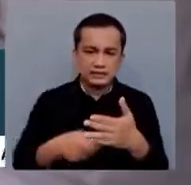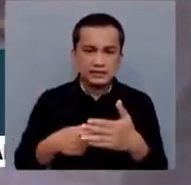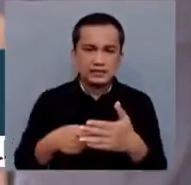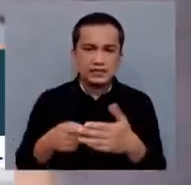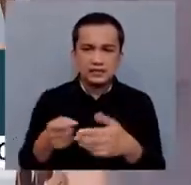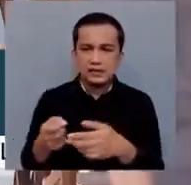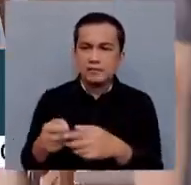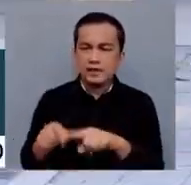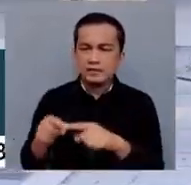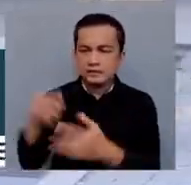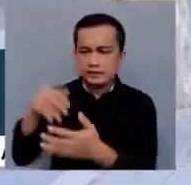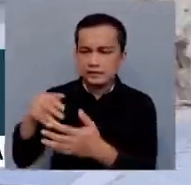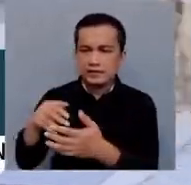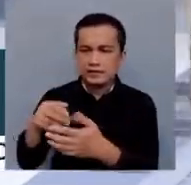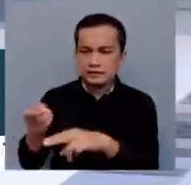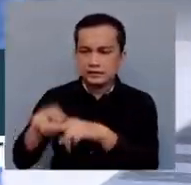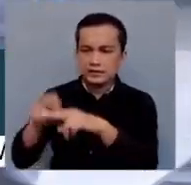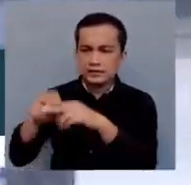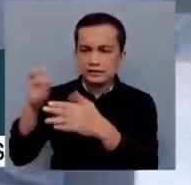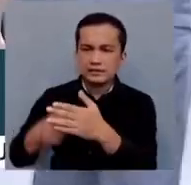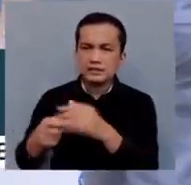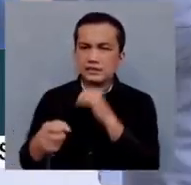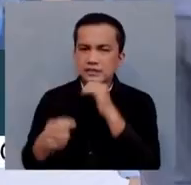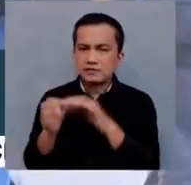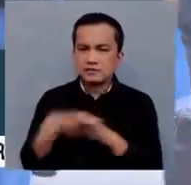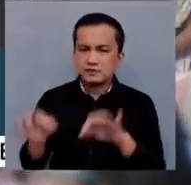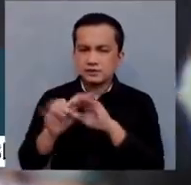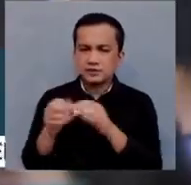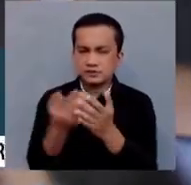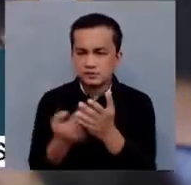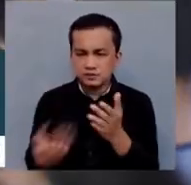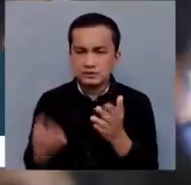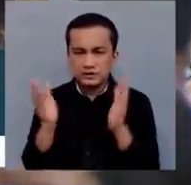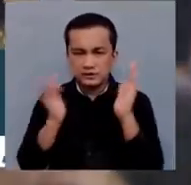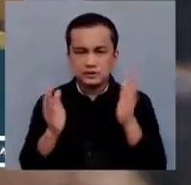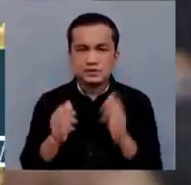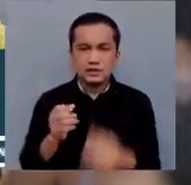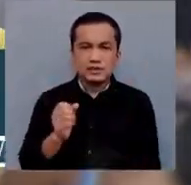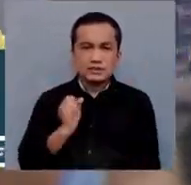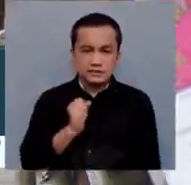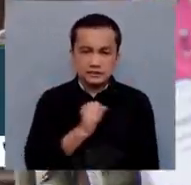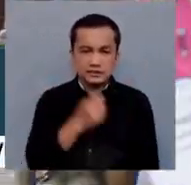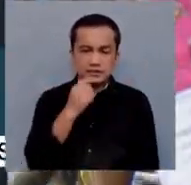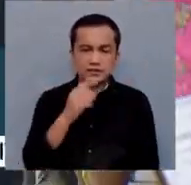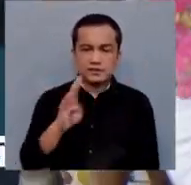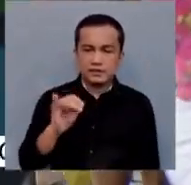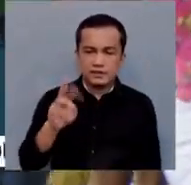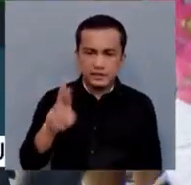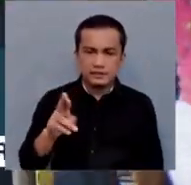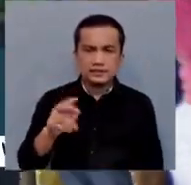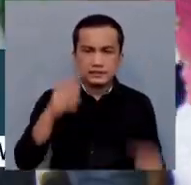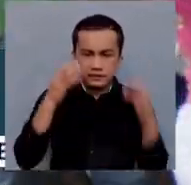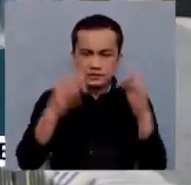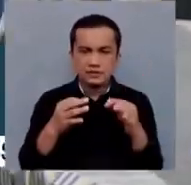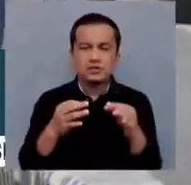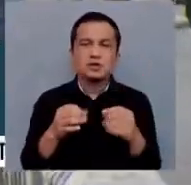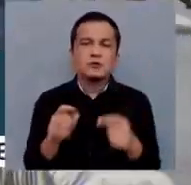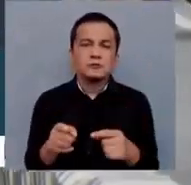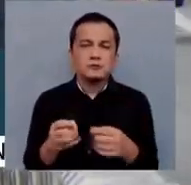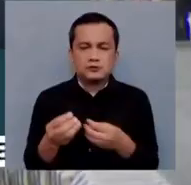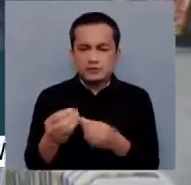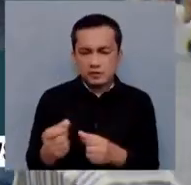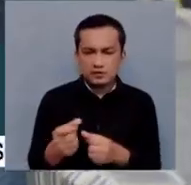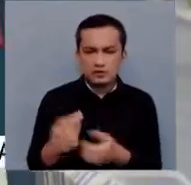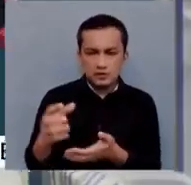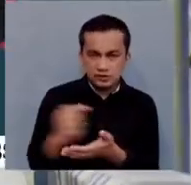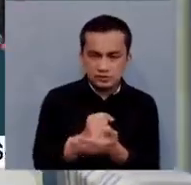taxes on non-essential goods and services. The senator says the BIR should resolve collection efficiency issues, but when asked